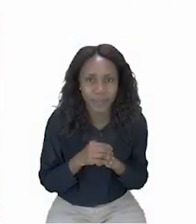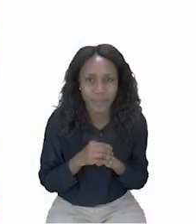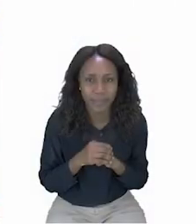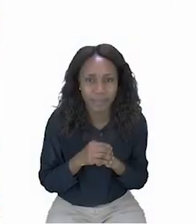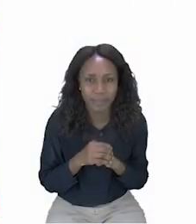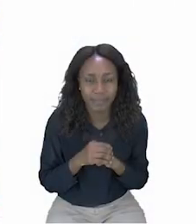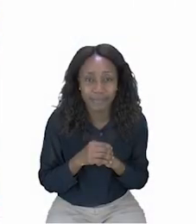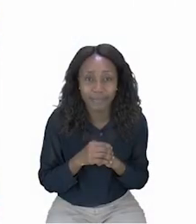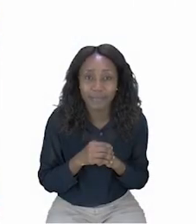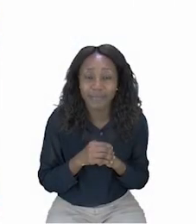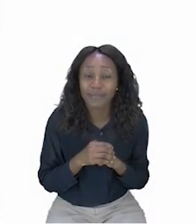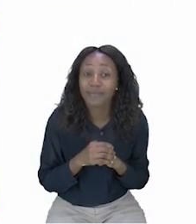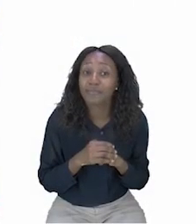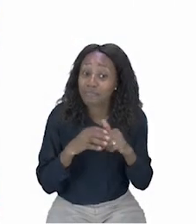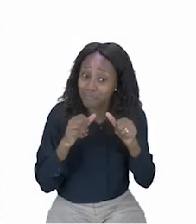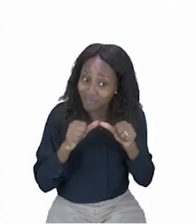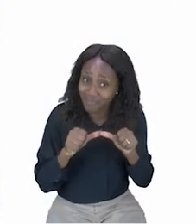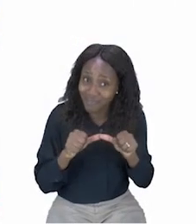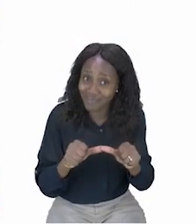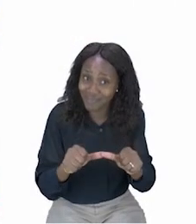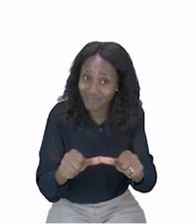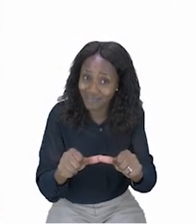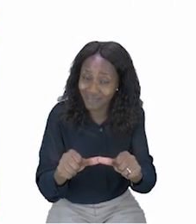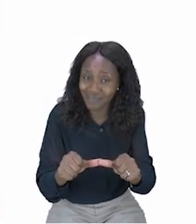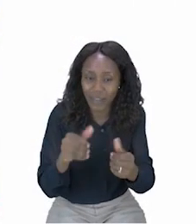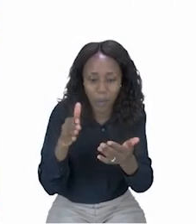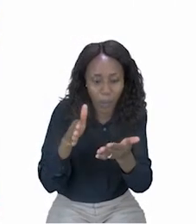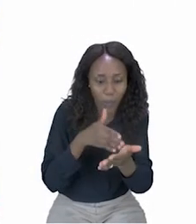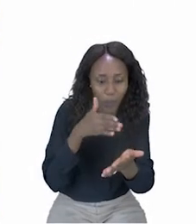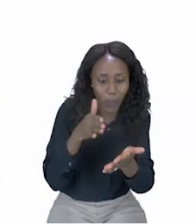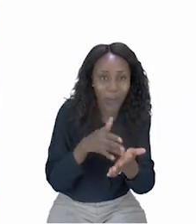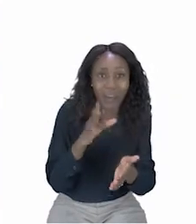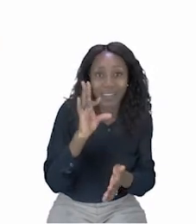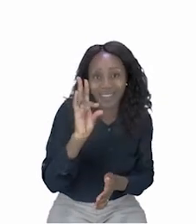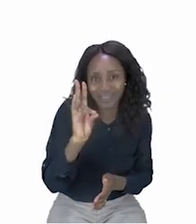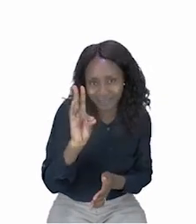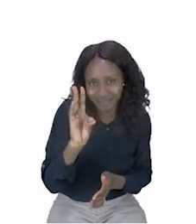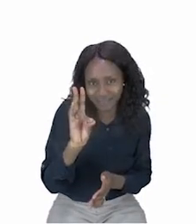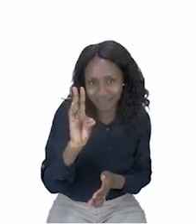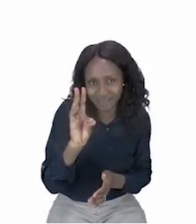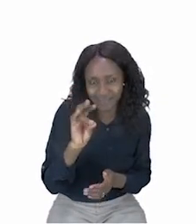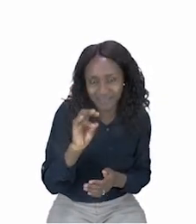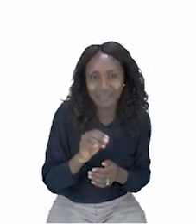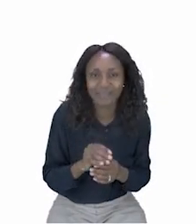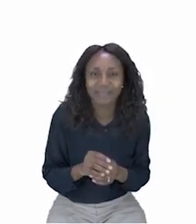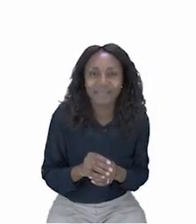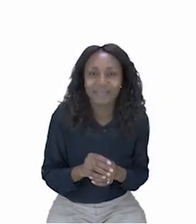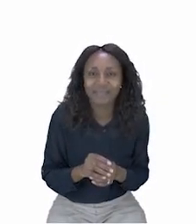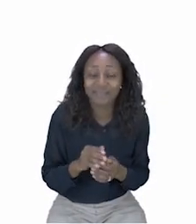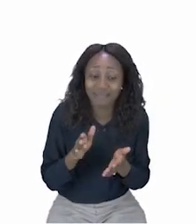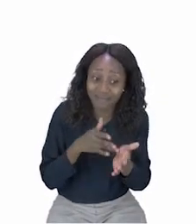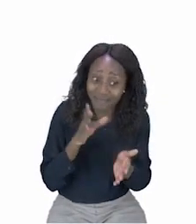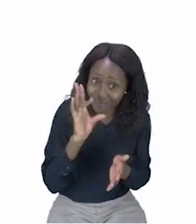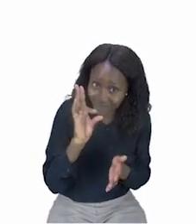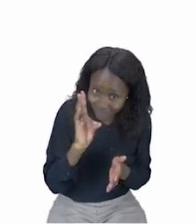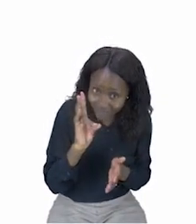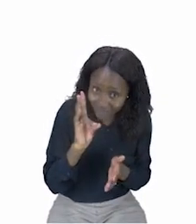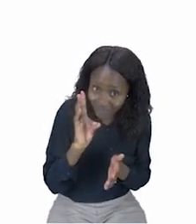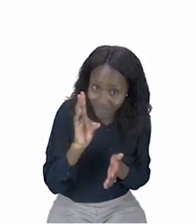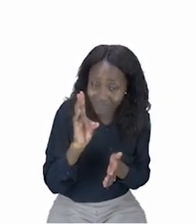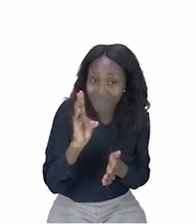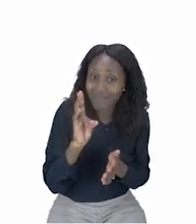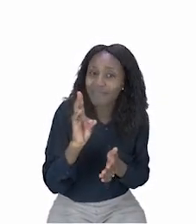Now let us move on to our next exercise on page 7. Page 7, we are talking